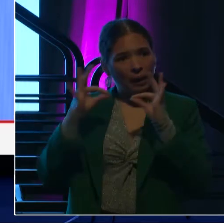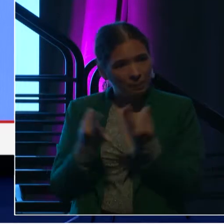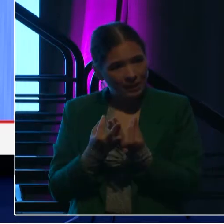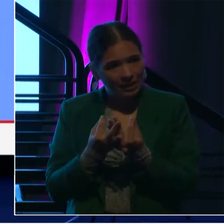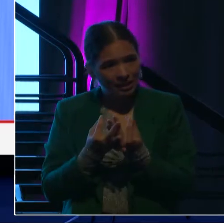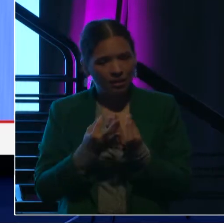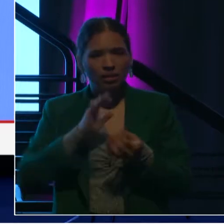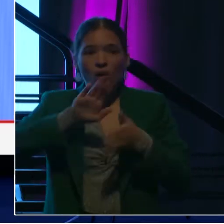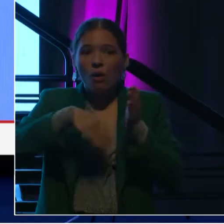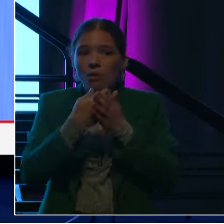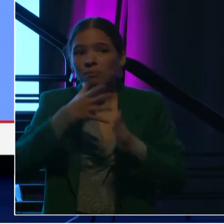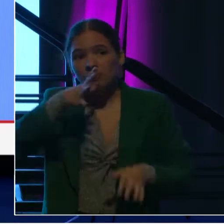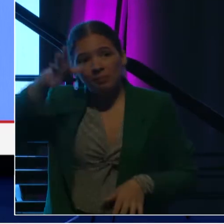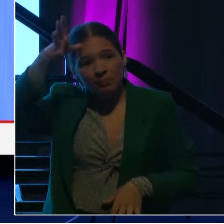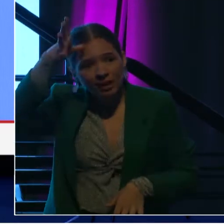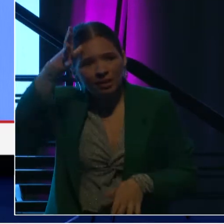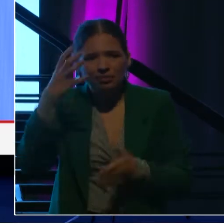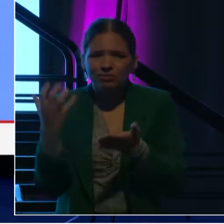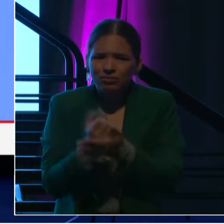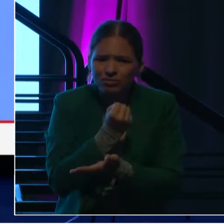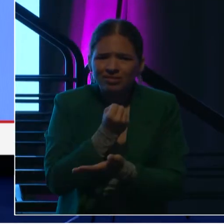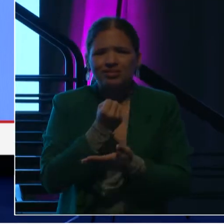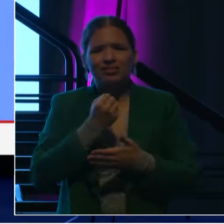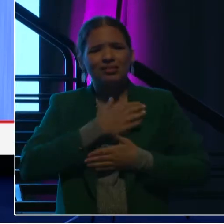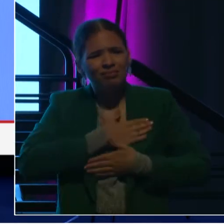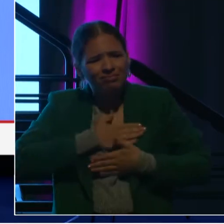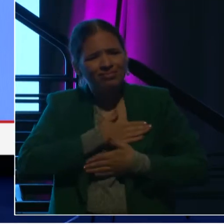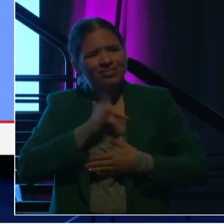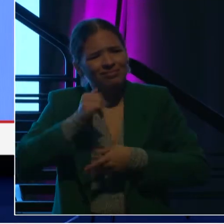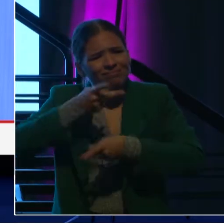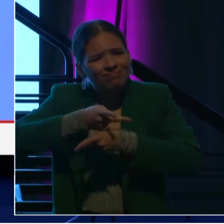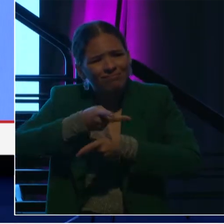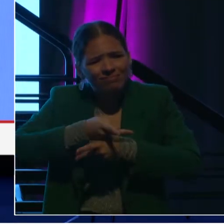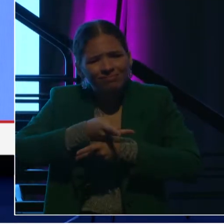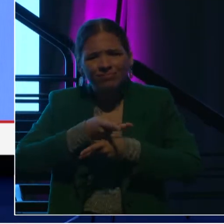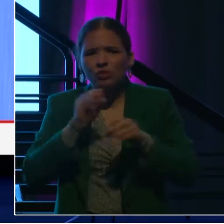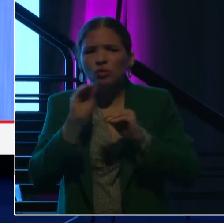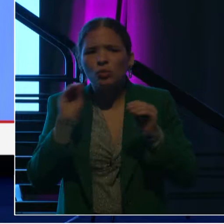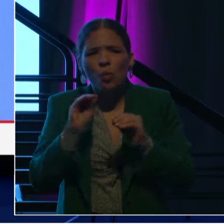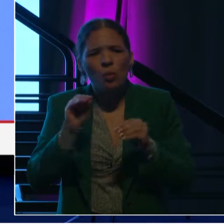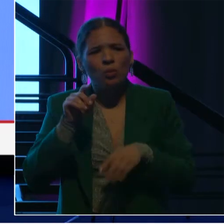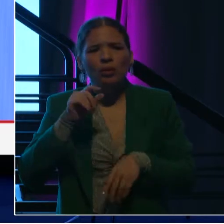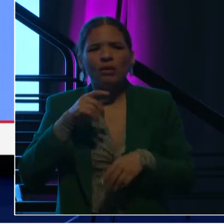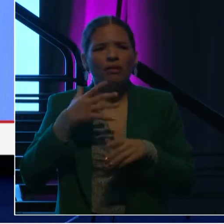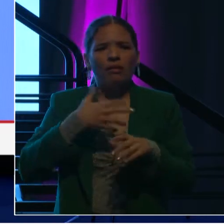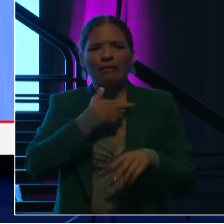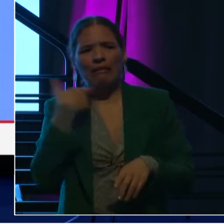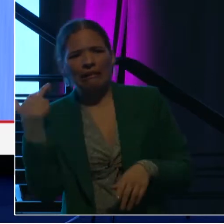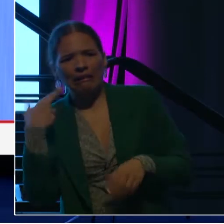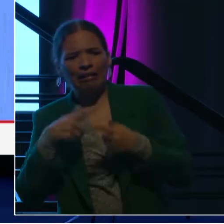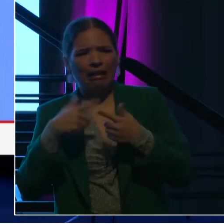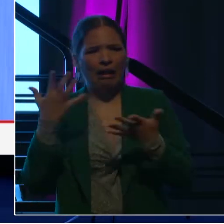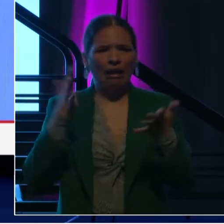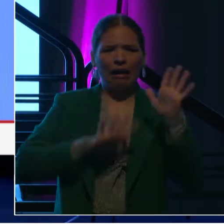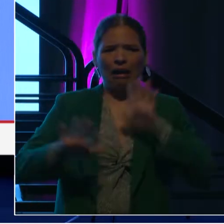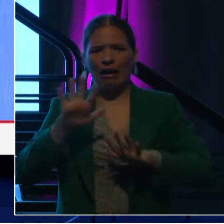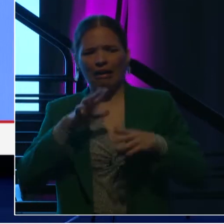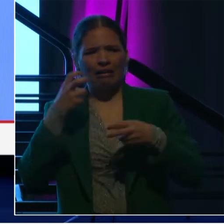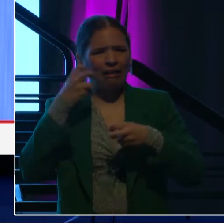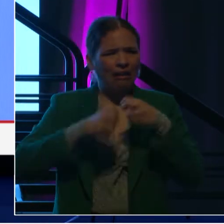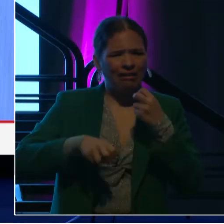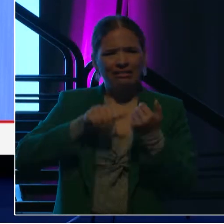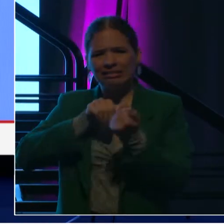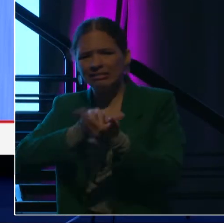care. No baby should be at higher risk of birth complications. No mother should be at higher risk of death